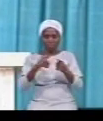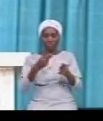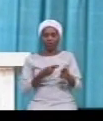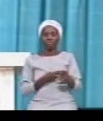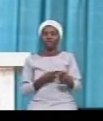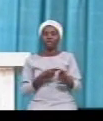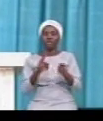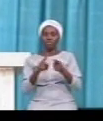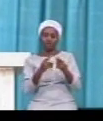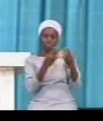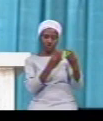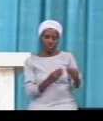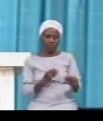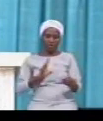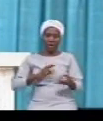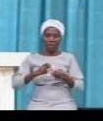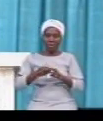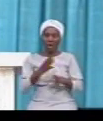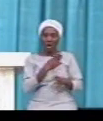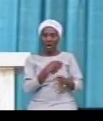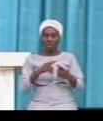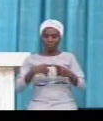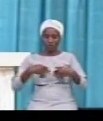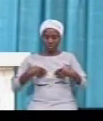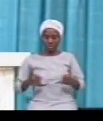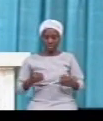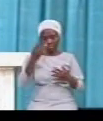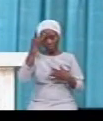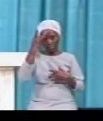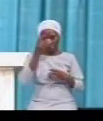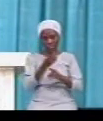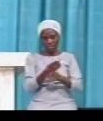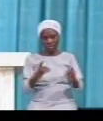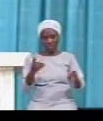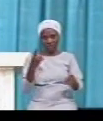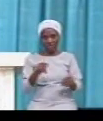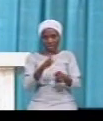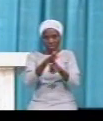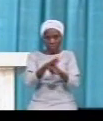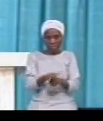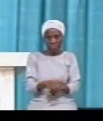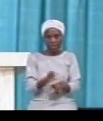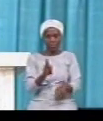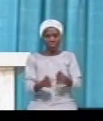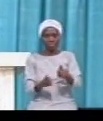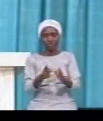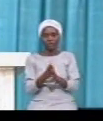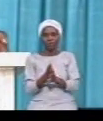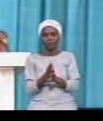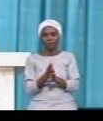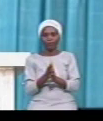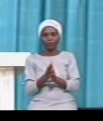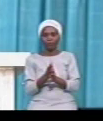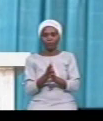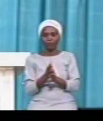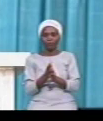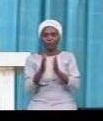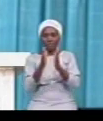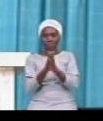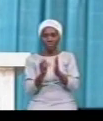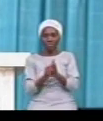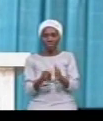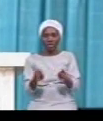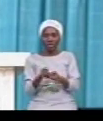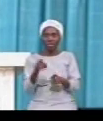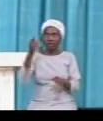out our problem, to heal the sick, to deliver the oppressed. Let's remember him. That God will strengthen him once again. As God has used him all